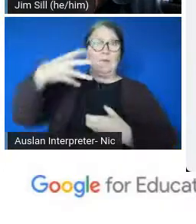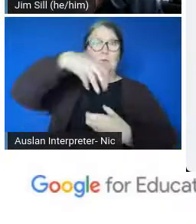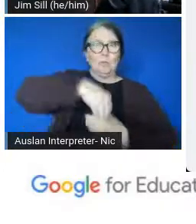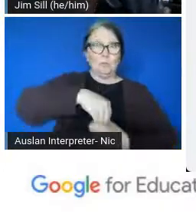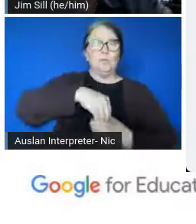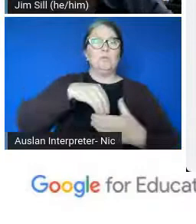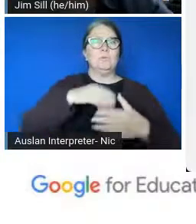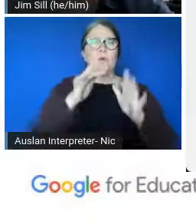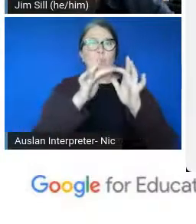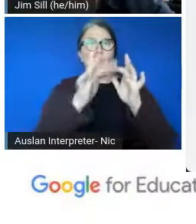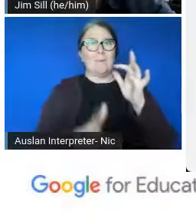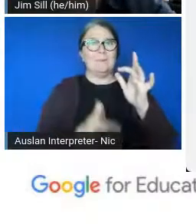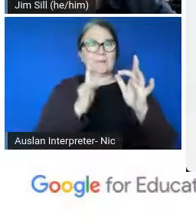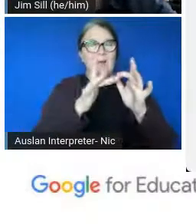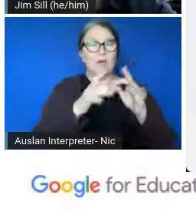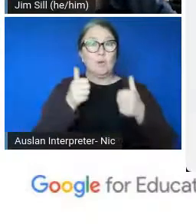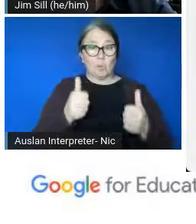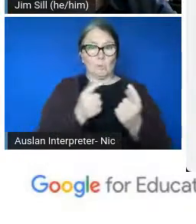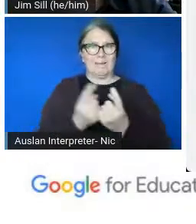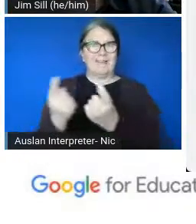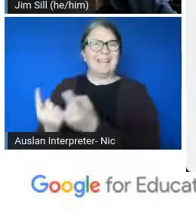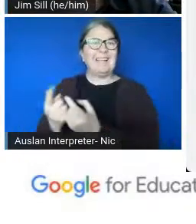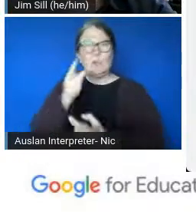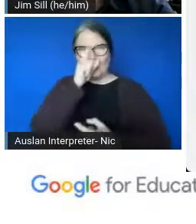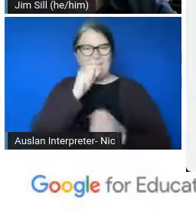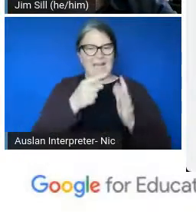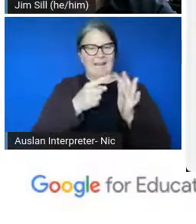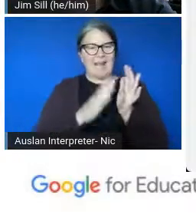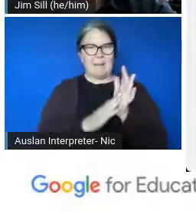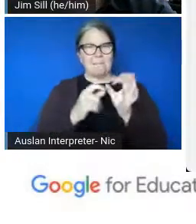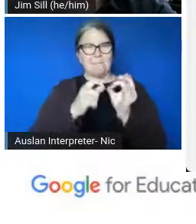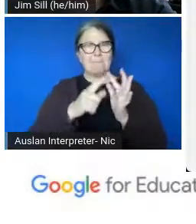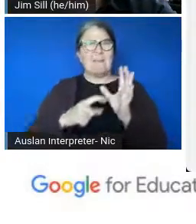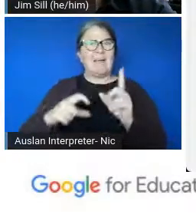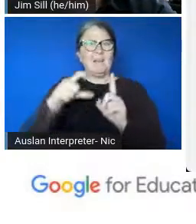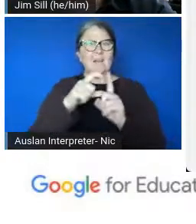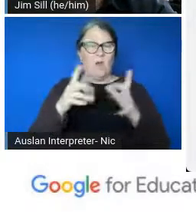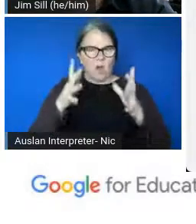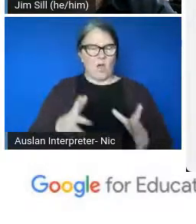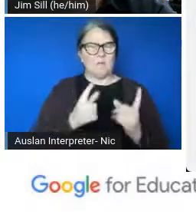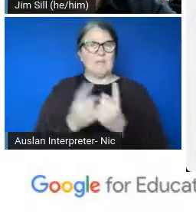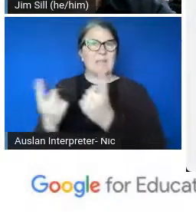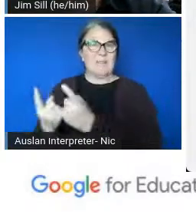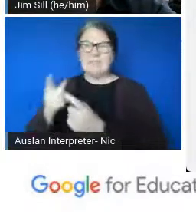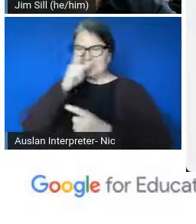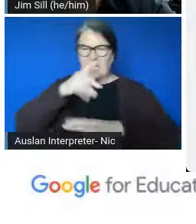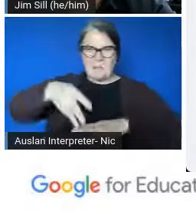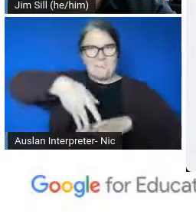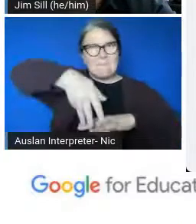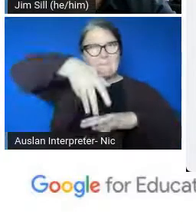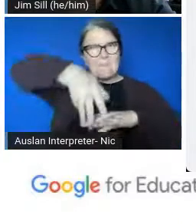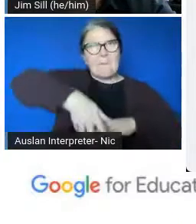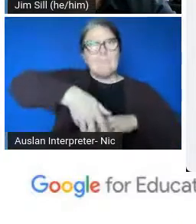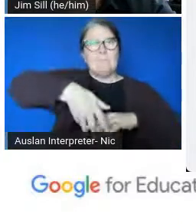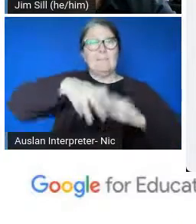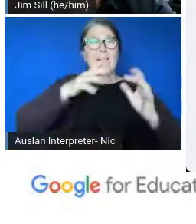thing about the website is there is lots of different options for embedding into the site, and it's all in one place. So if your students have